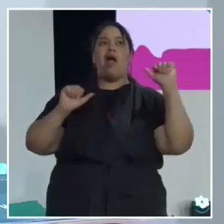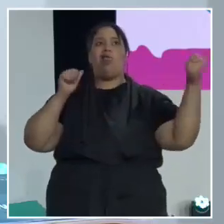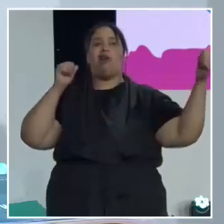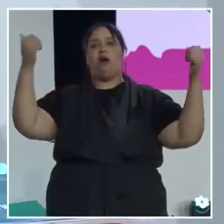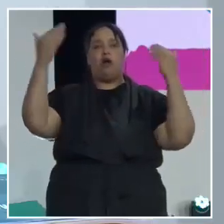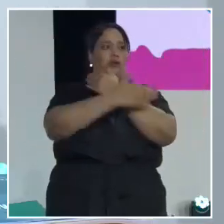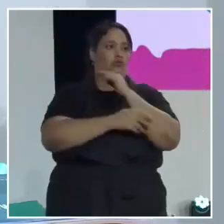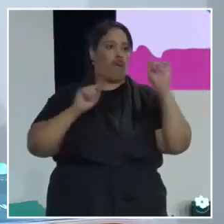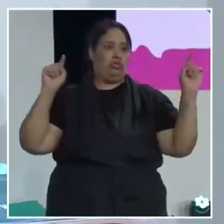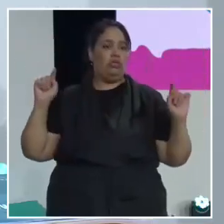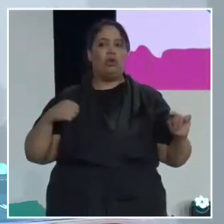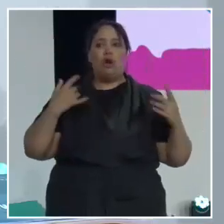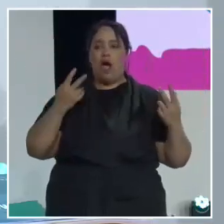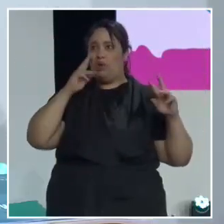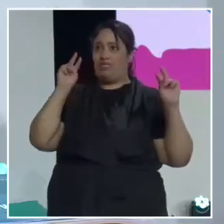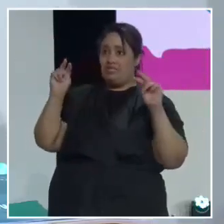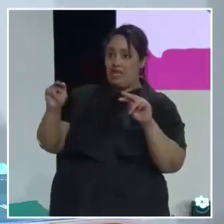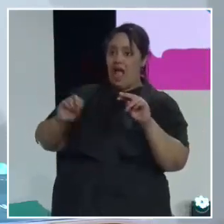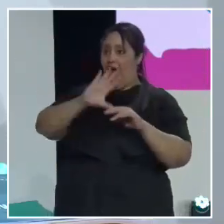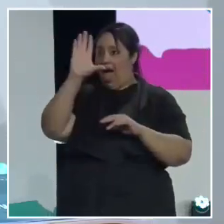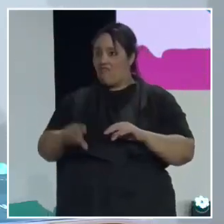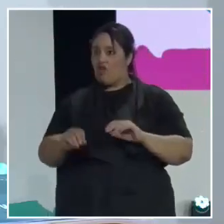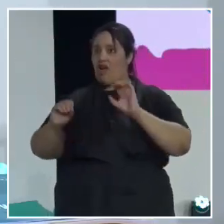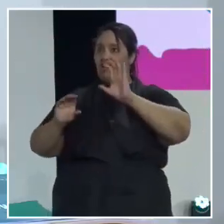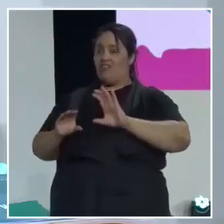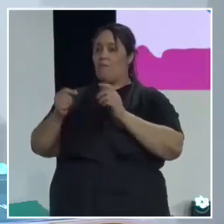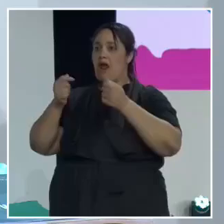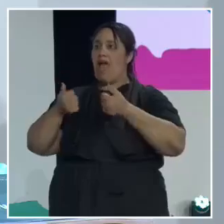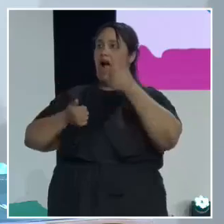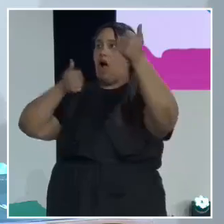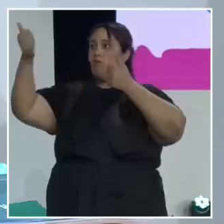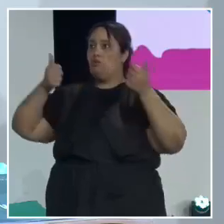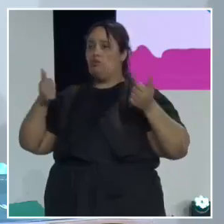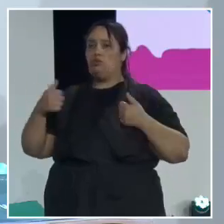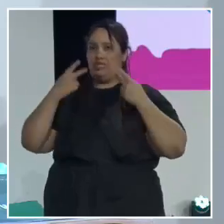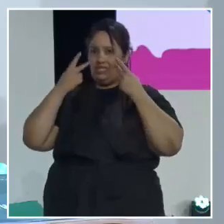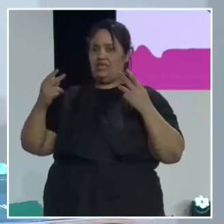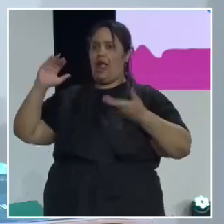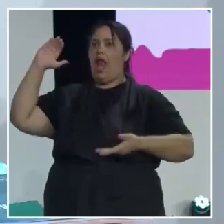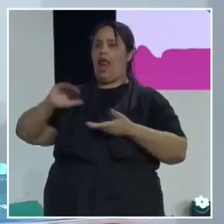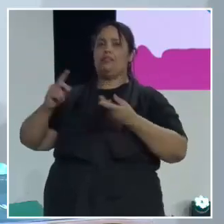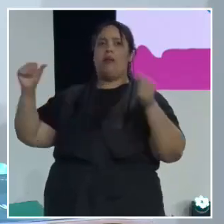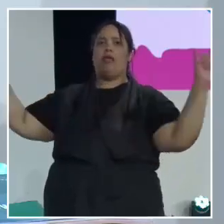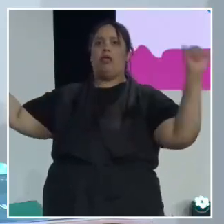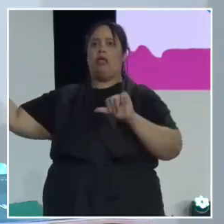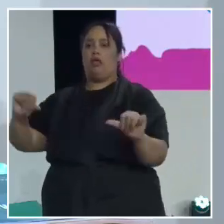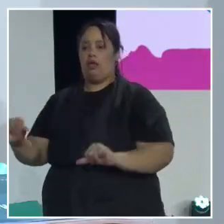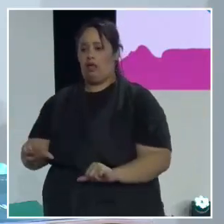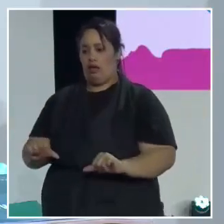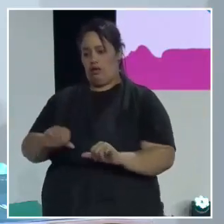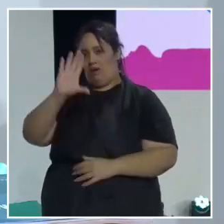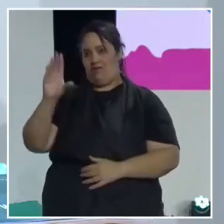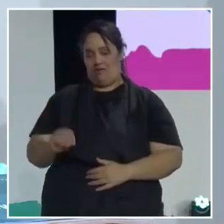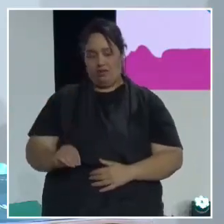how much is flowing out of Africa versus coming in. And actually, there's more money flowing out of the African continent that is coming